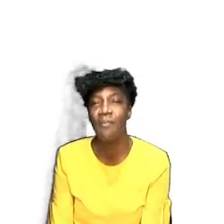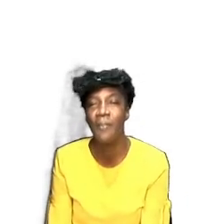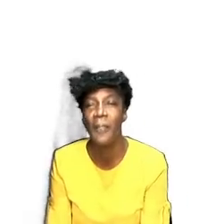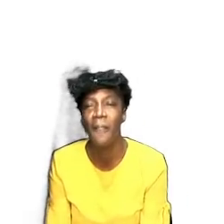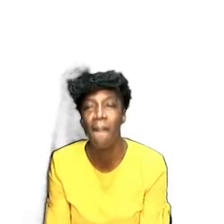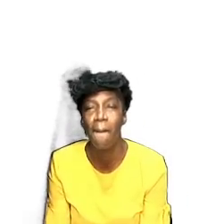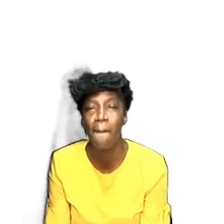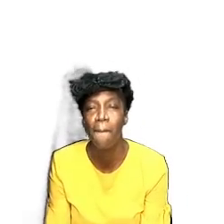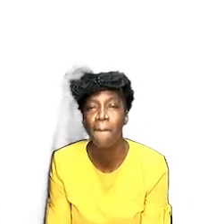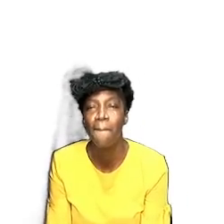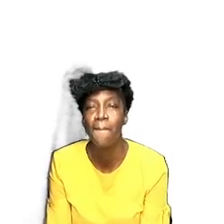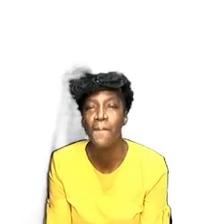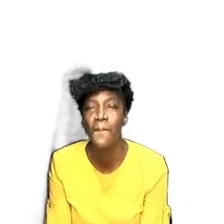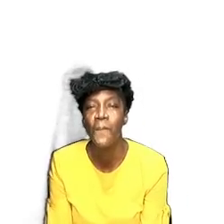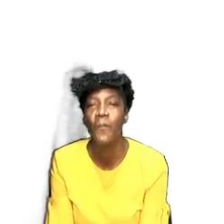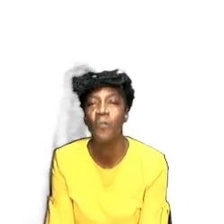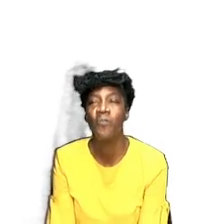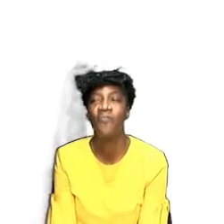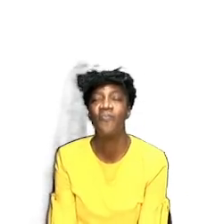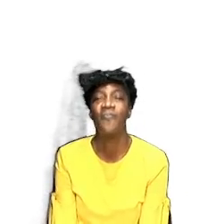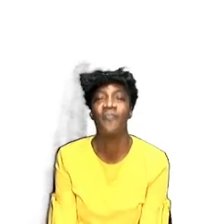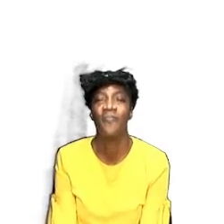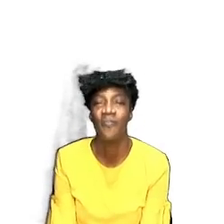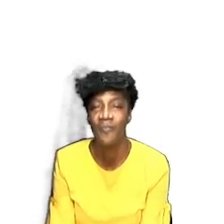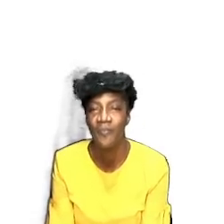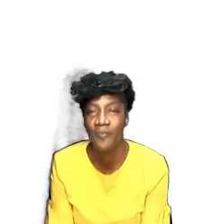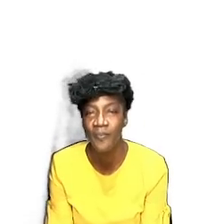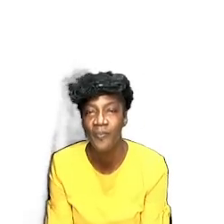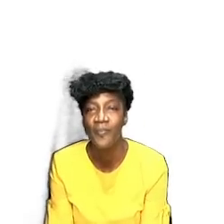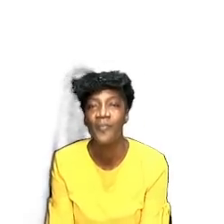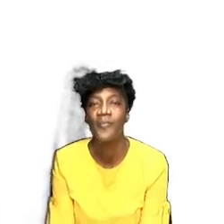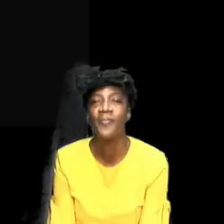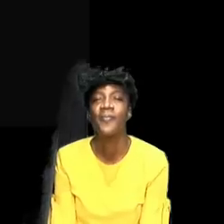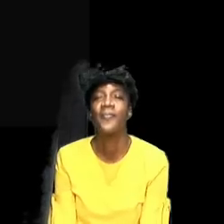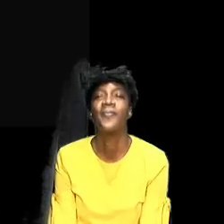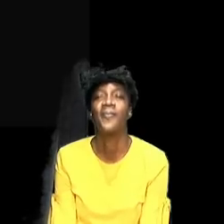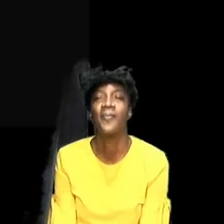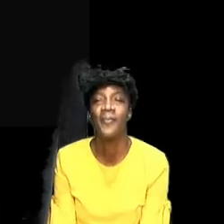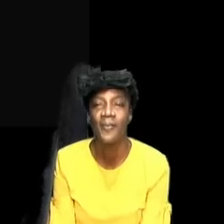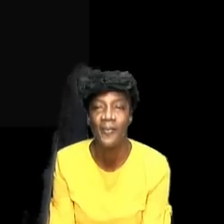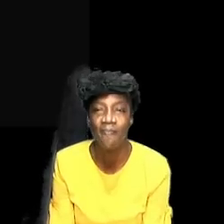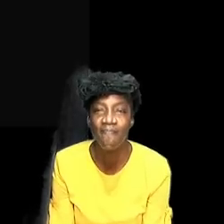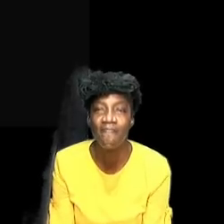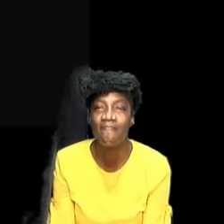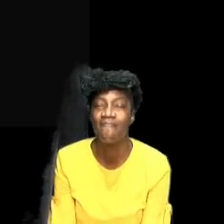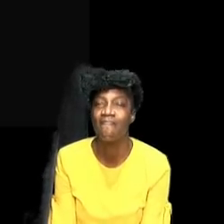Praise God. Then we move on, praise God,